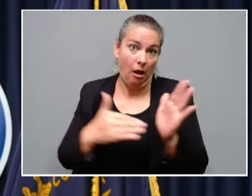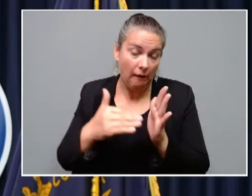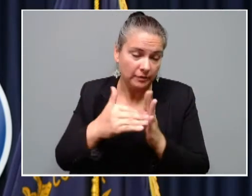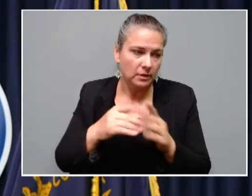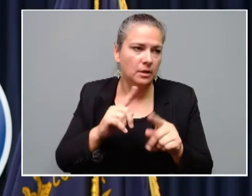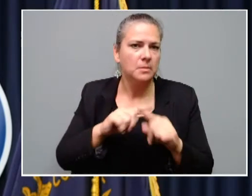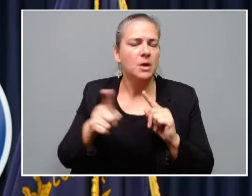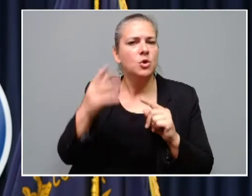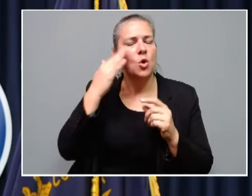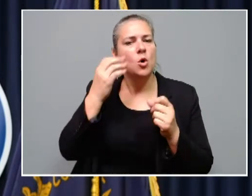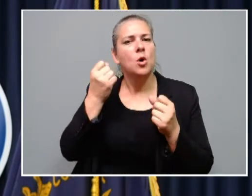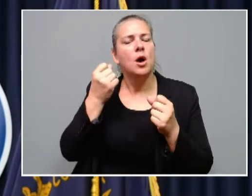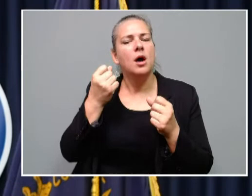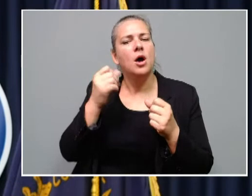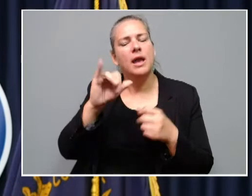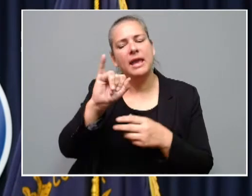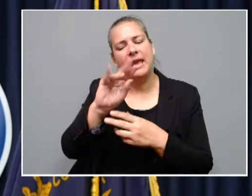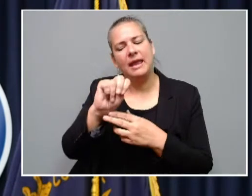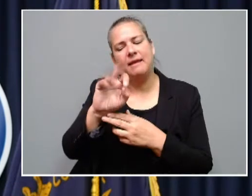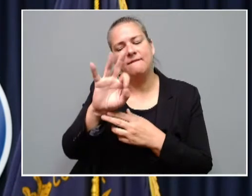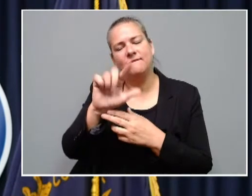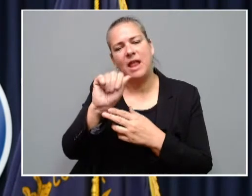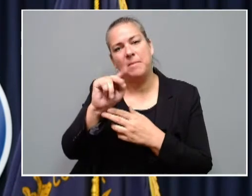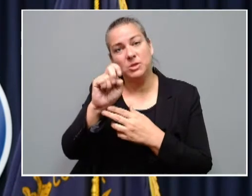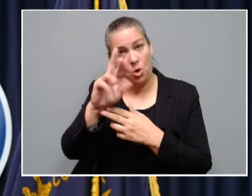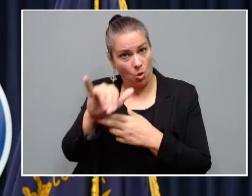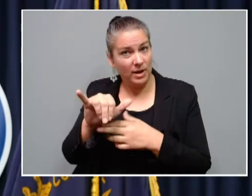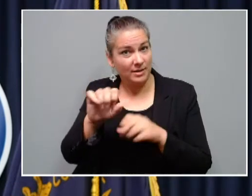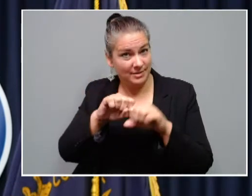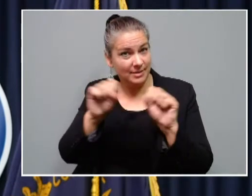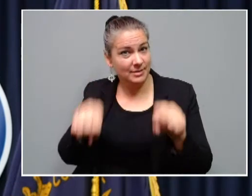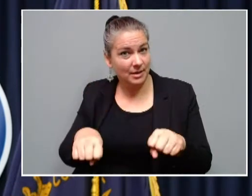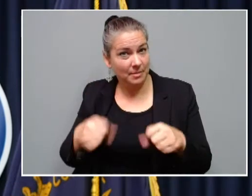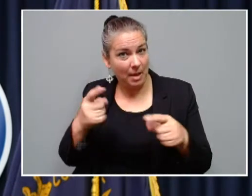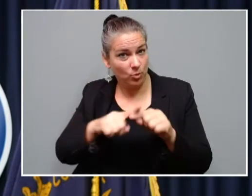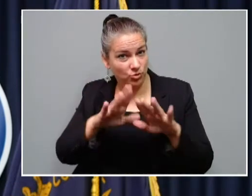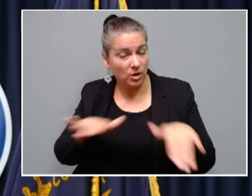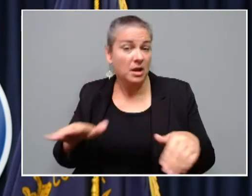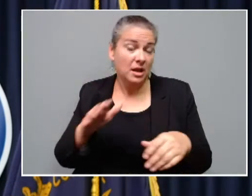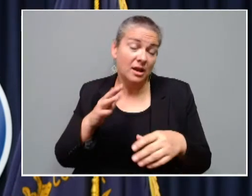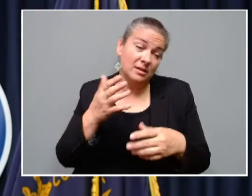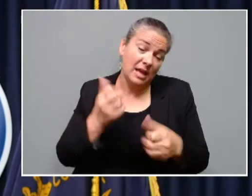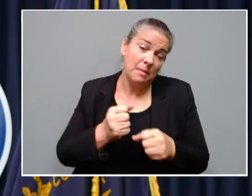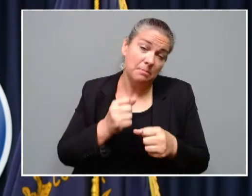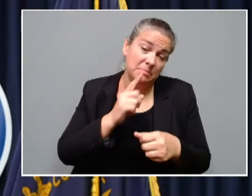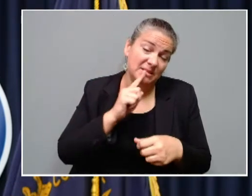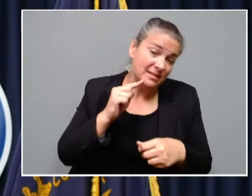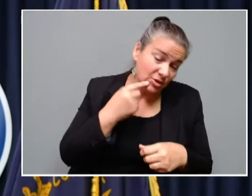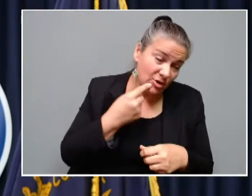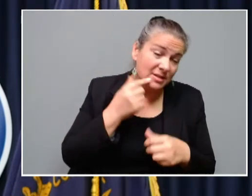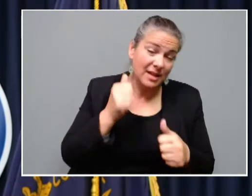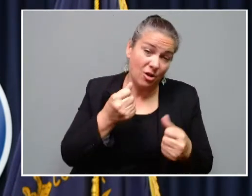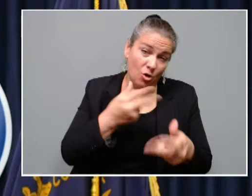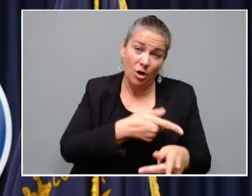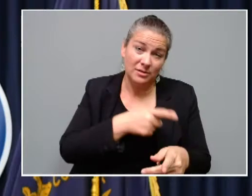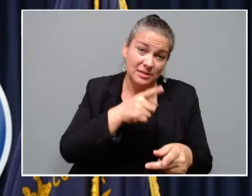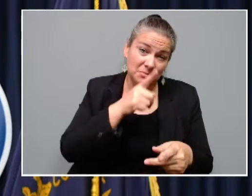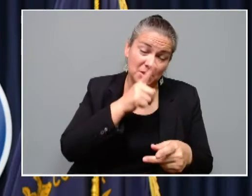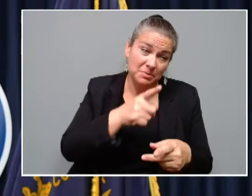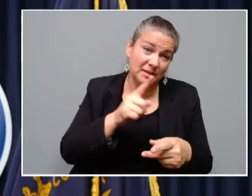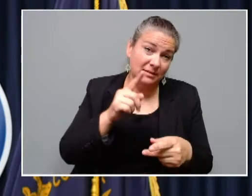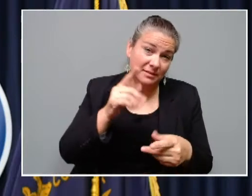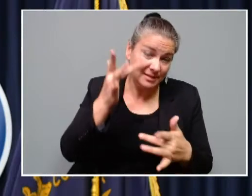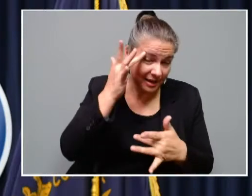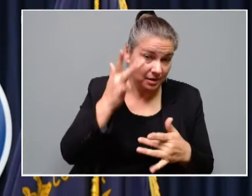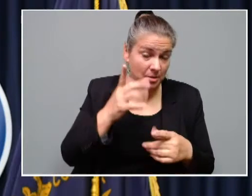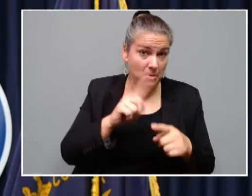inflammatory condition that a very small number of them can get, but is very serious and does make some of them very ill. And then long COVID. We really do not know